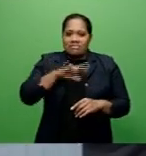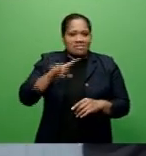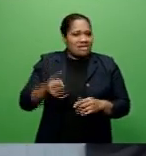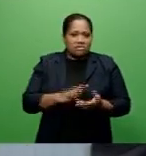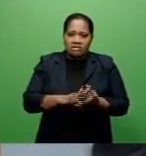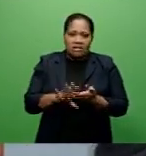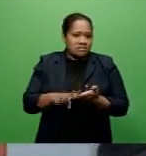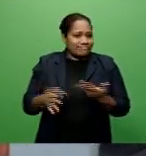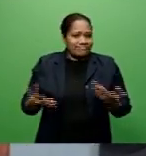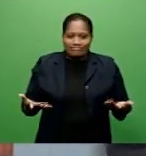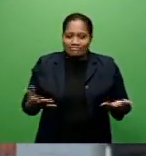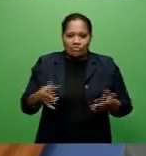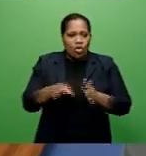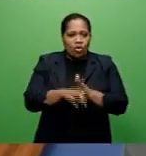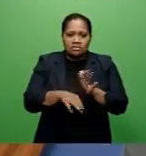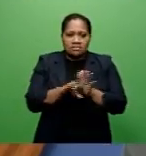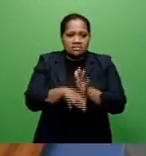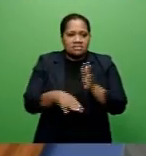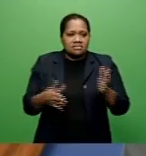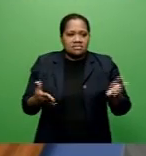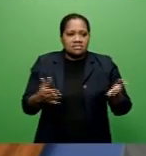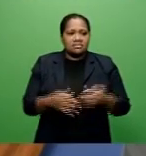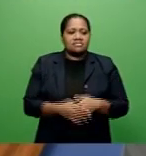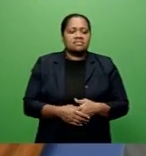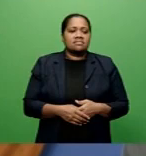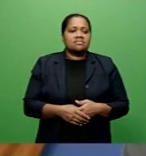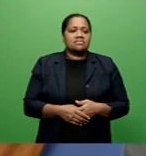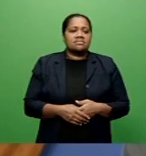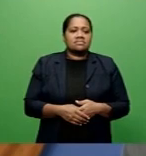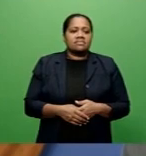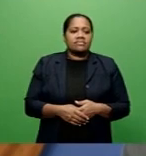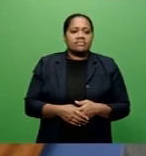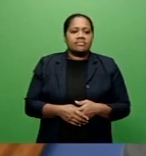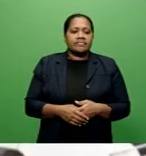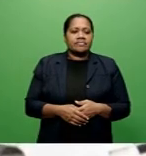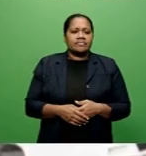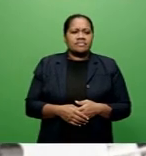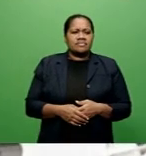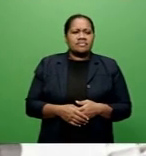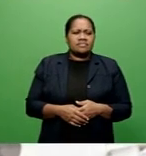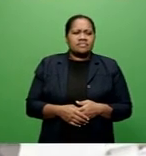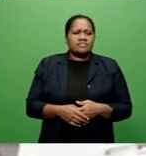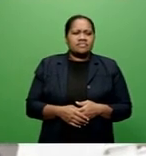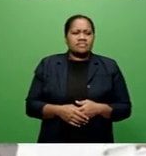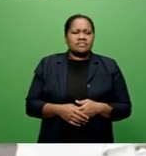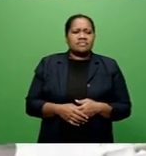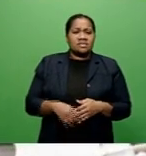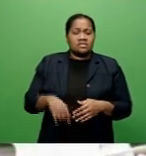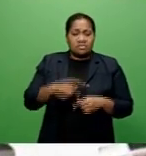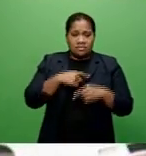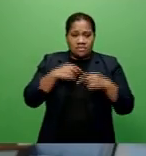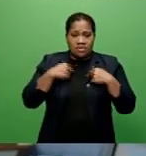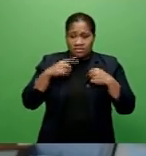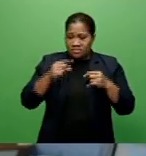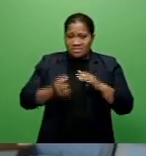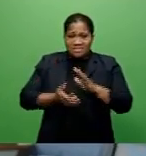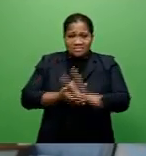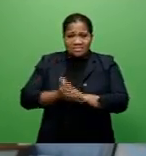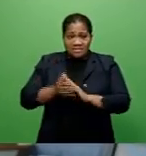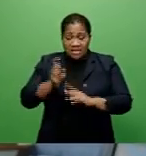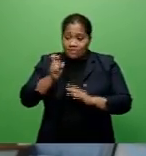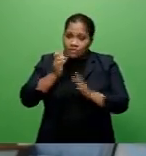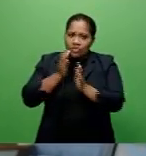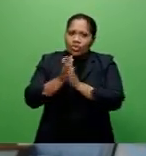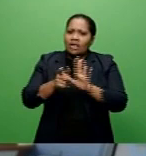Captain Tawake says this does not include aerial search. The aeroplanes that we do hire, if it is required, out of